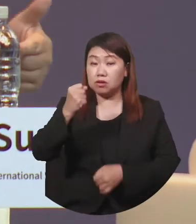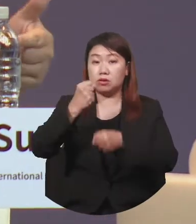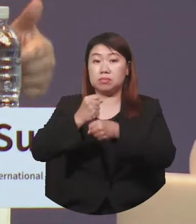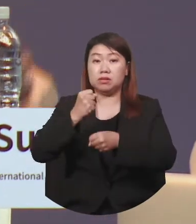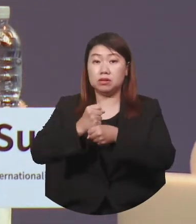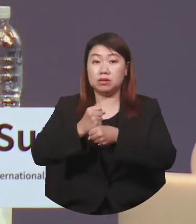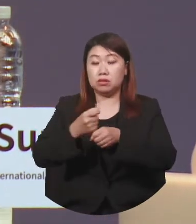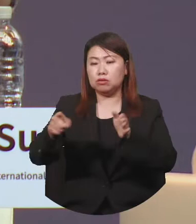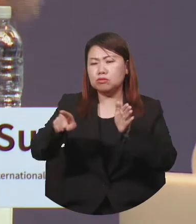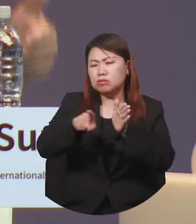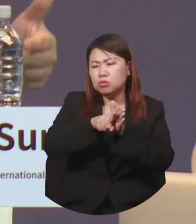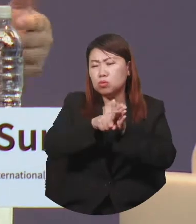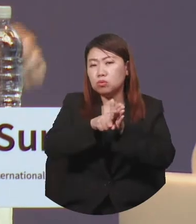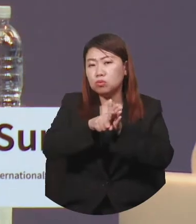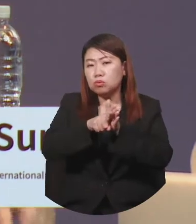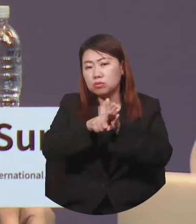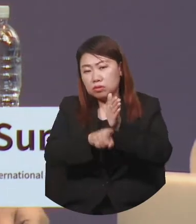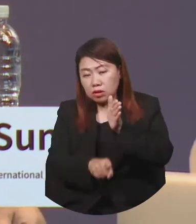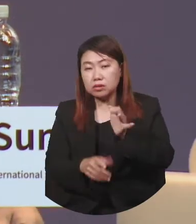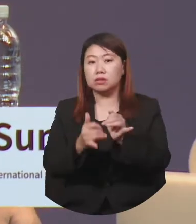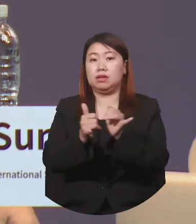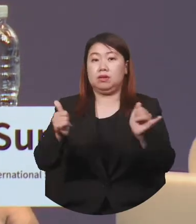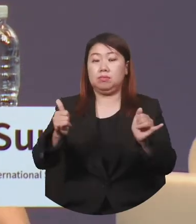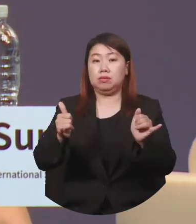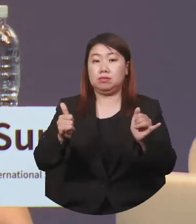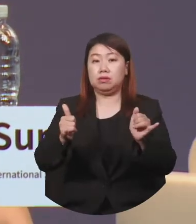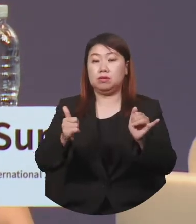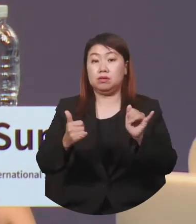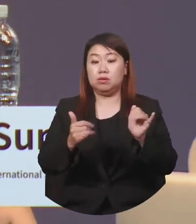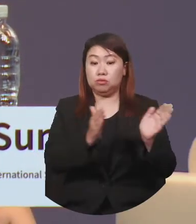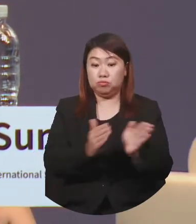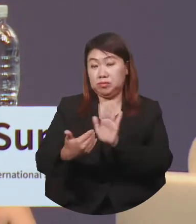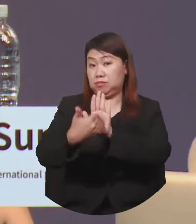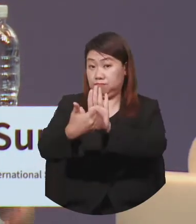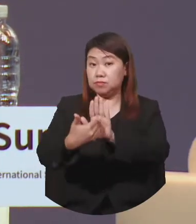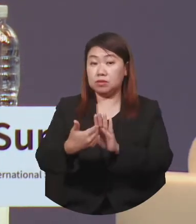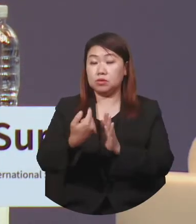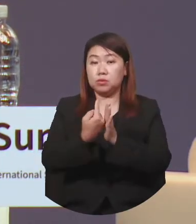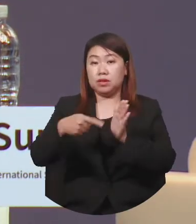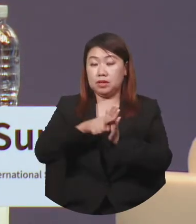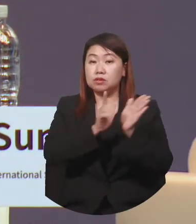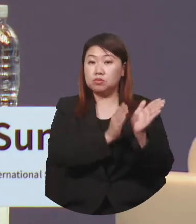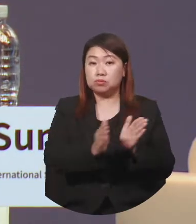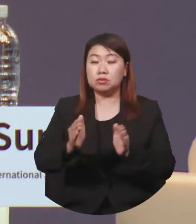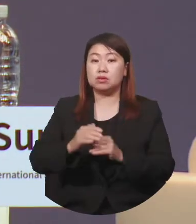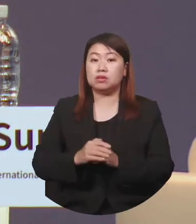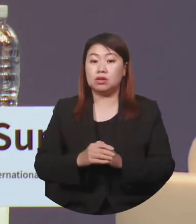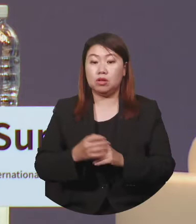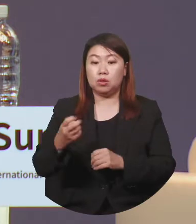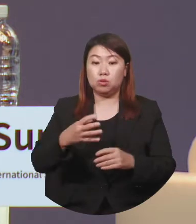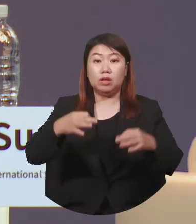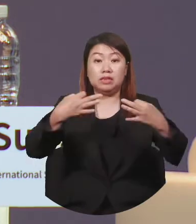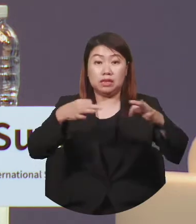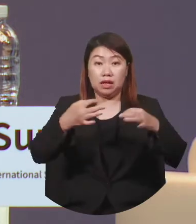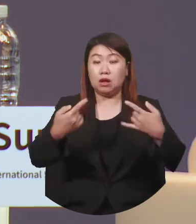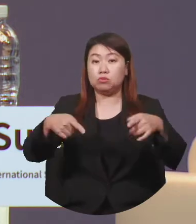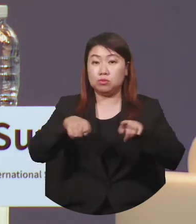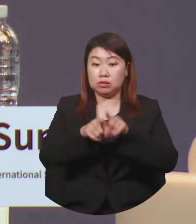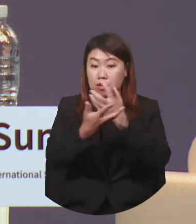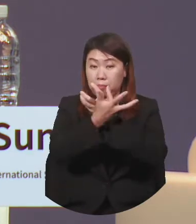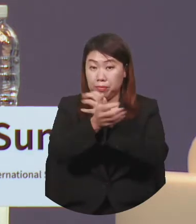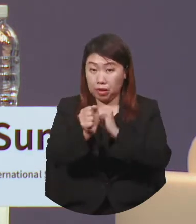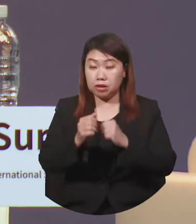that UNDP also partnered with the local banking institutions because this funding will be a